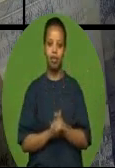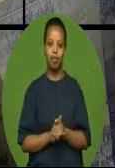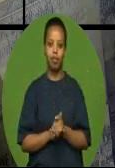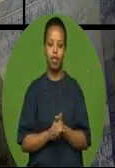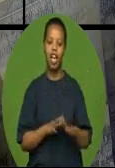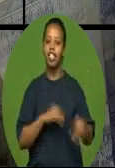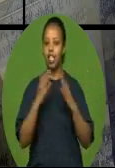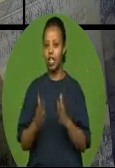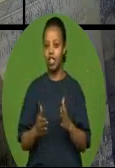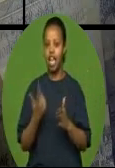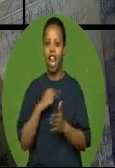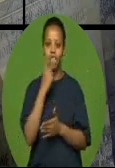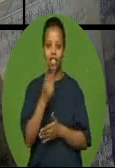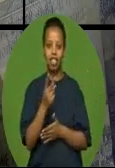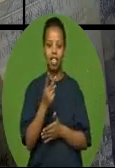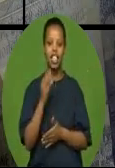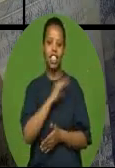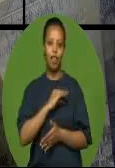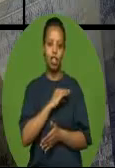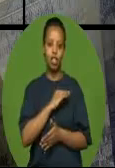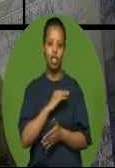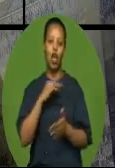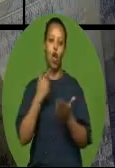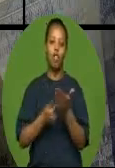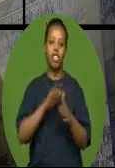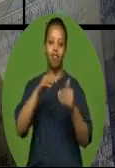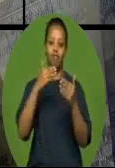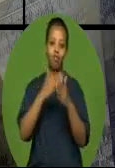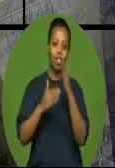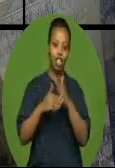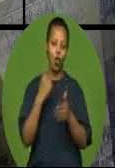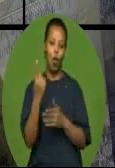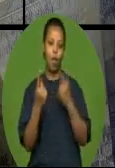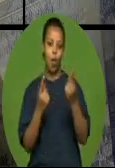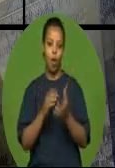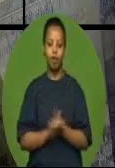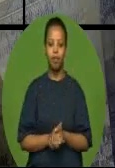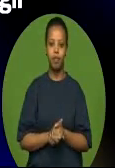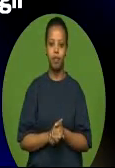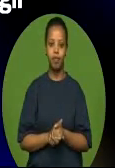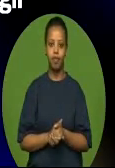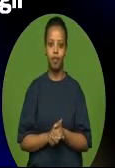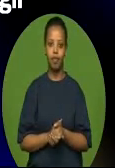decline. Students, let's see the features of these stages one by one.